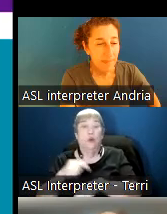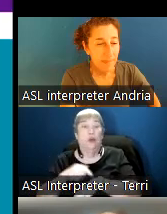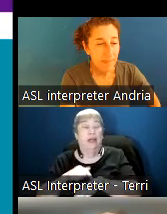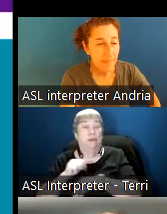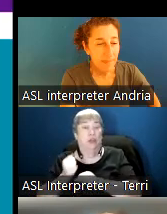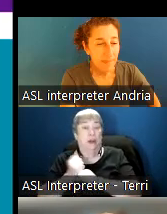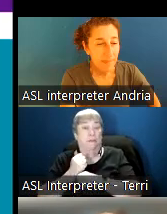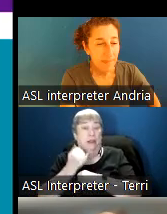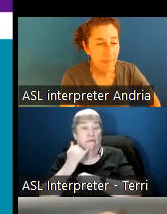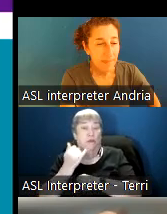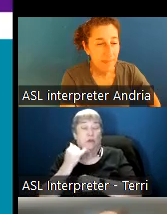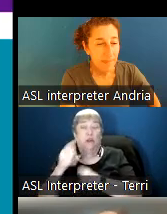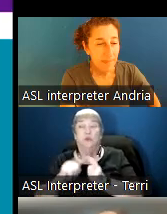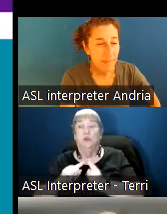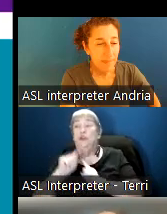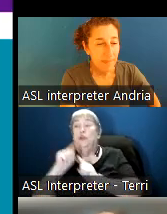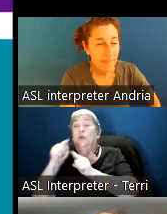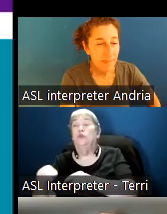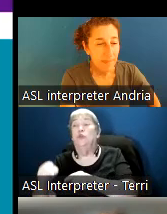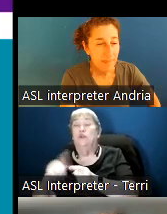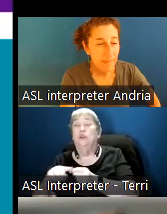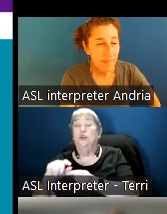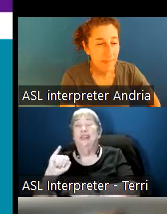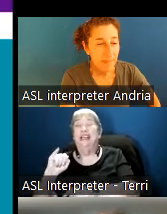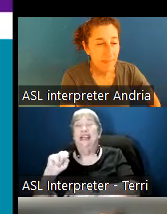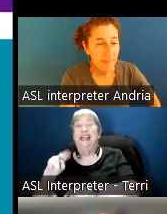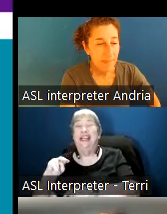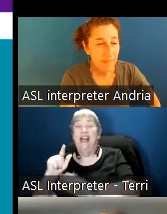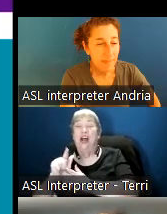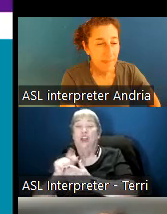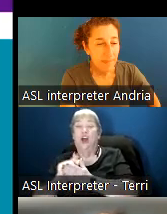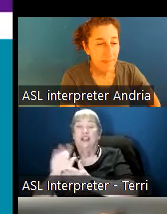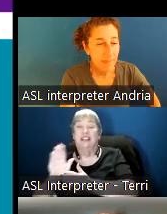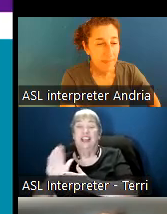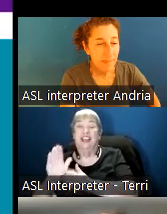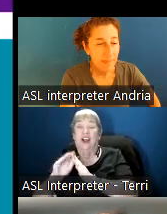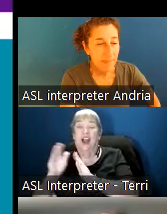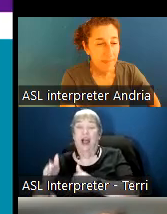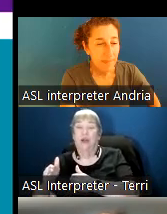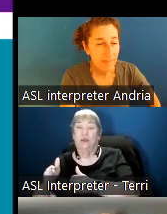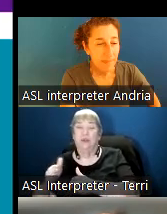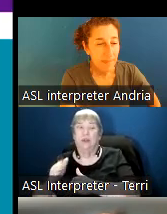and there's always somebody there listening in, right?